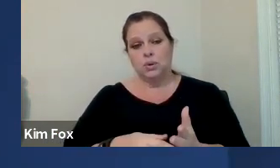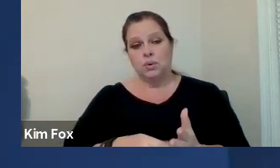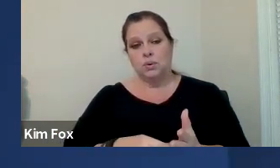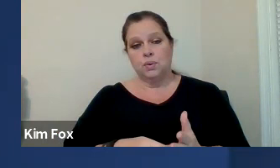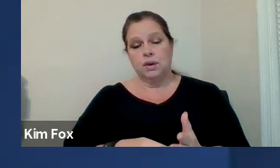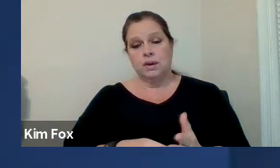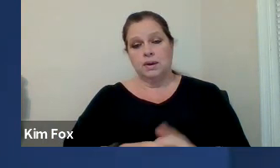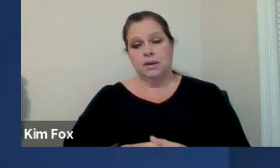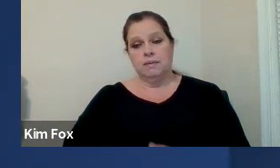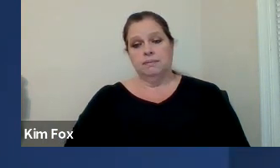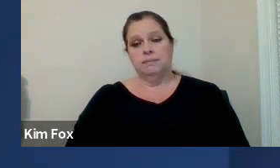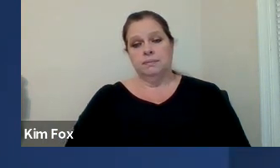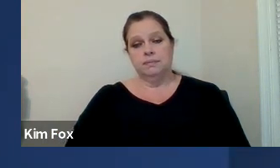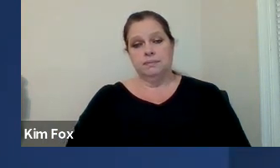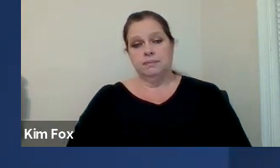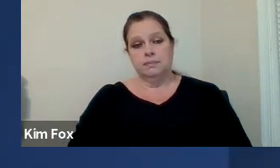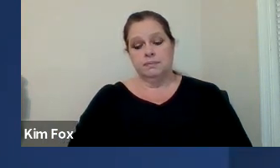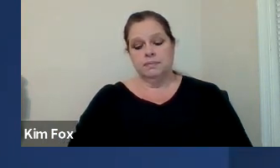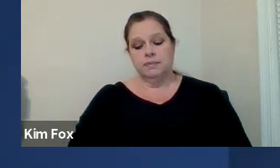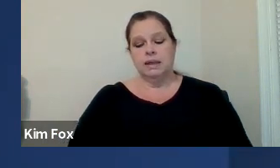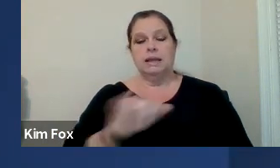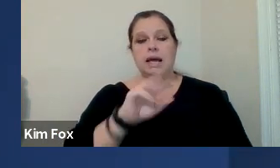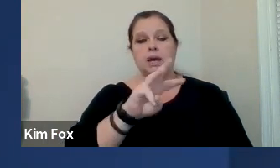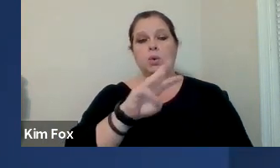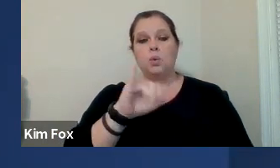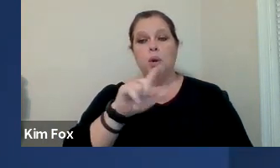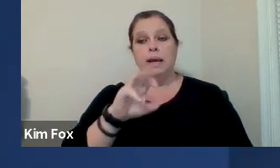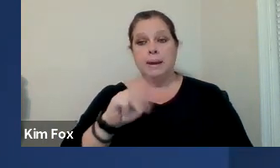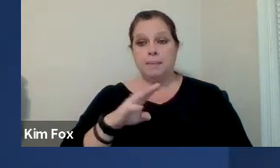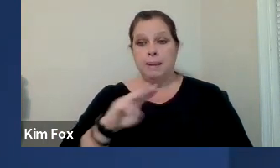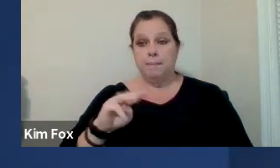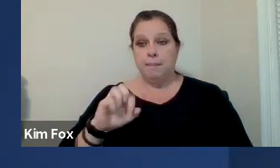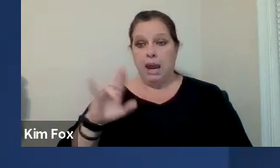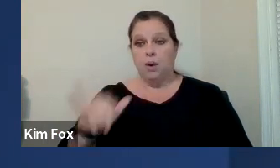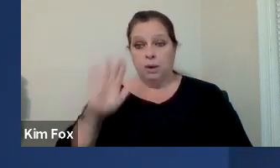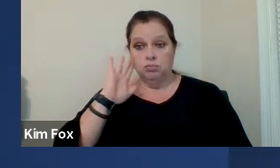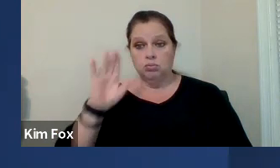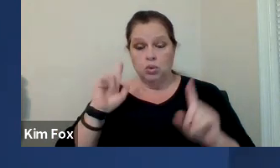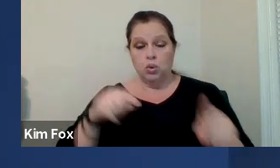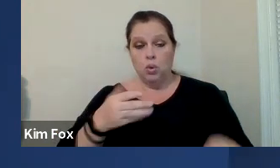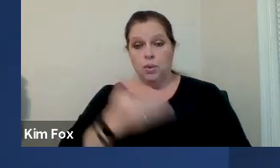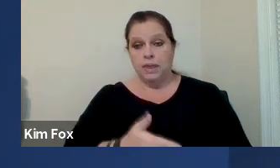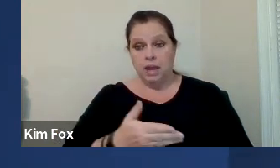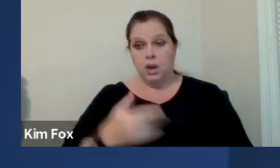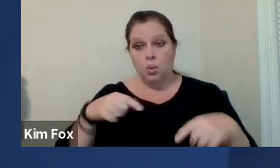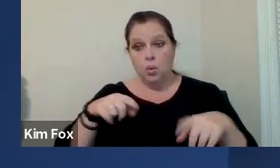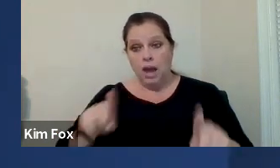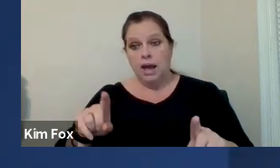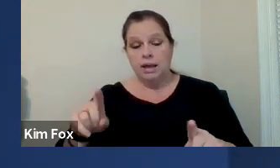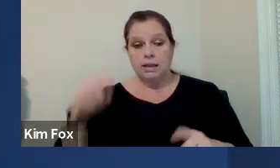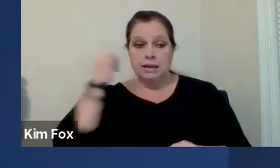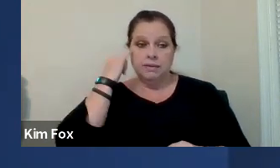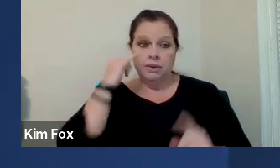that like William and Mary, you can attend there. Well, if you go